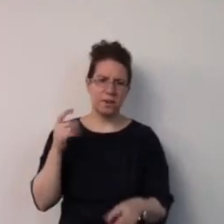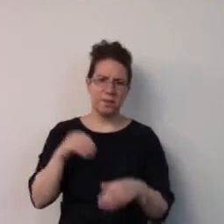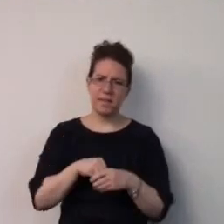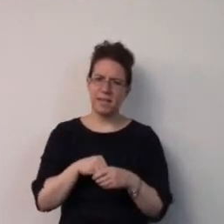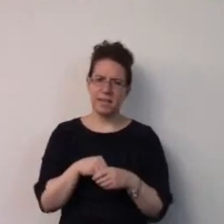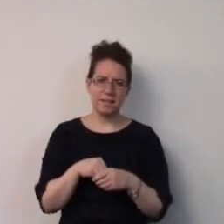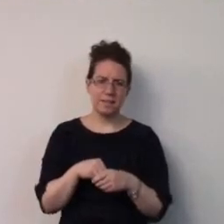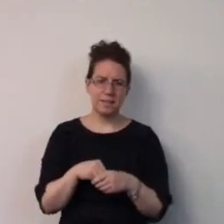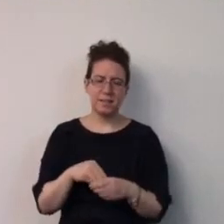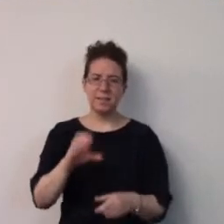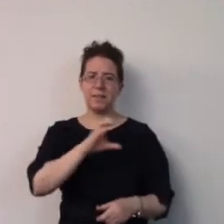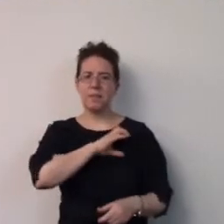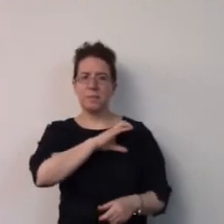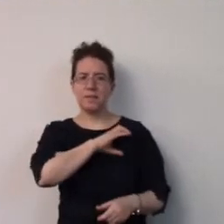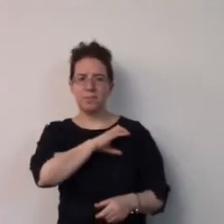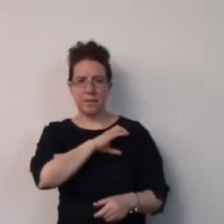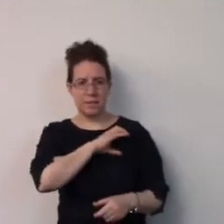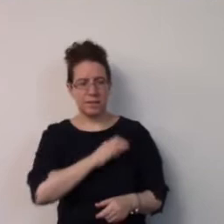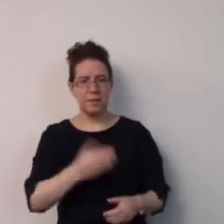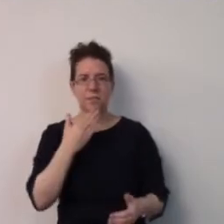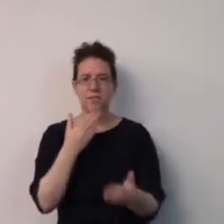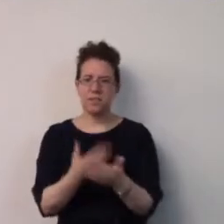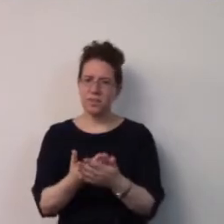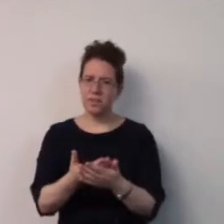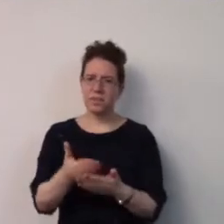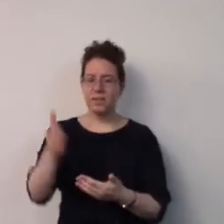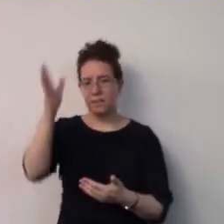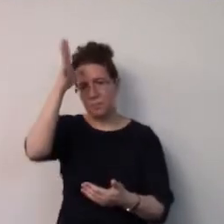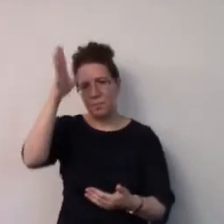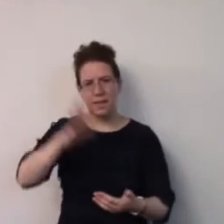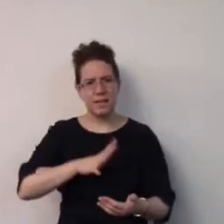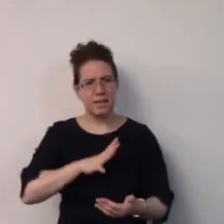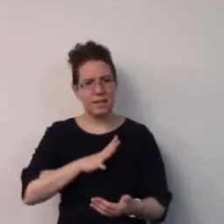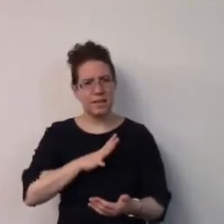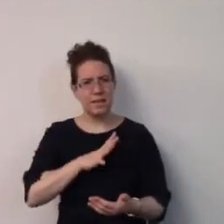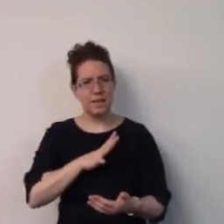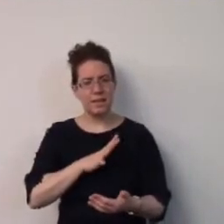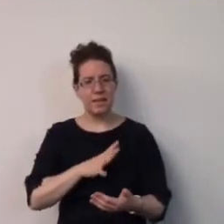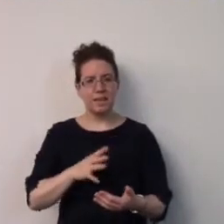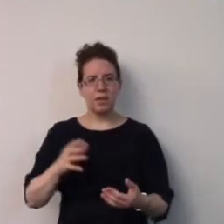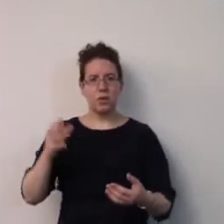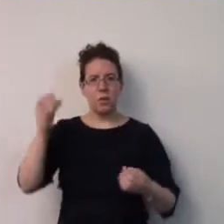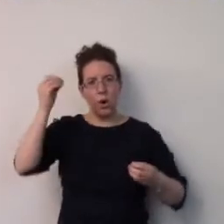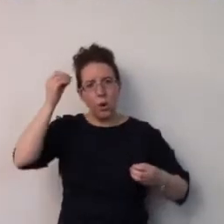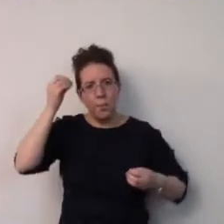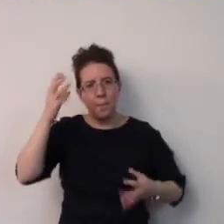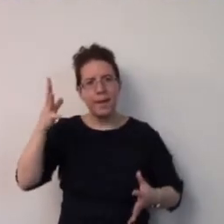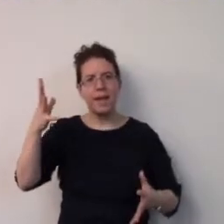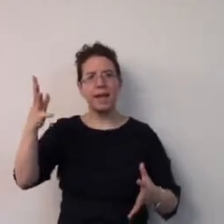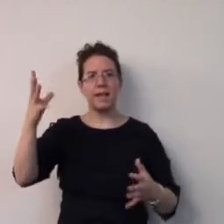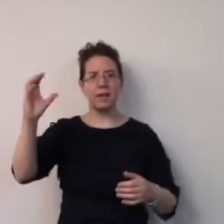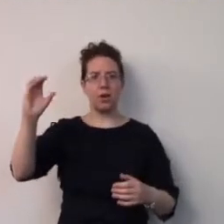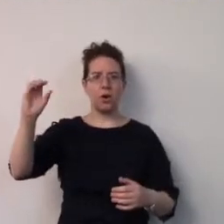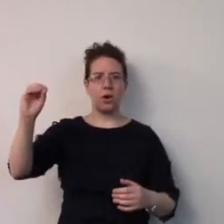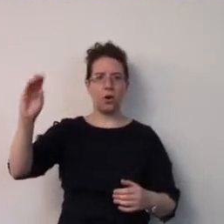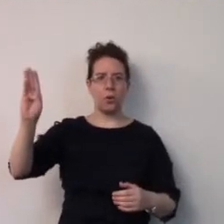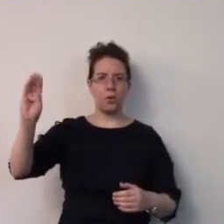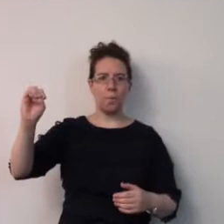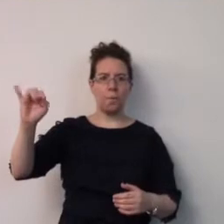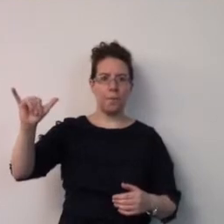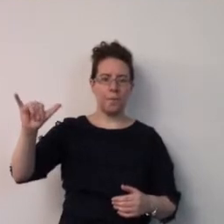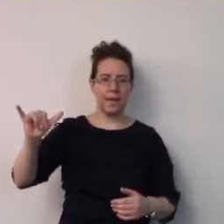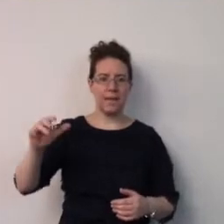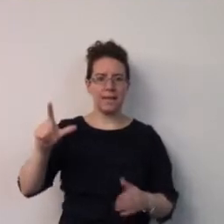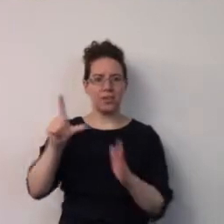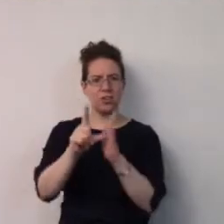on. We are in a war in our nation, and they're trying to have an insurrection and trying to destroy